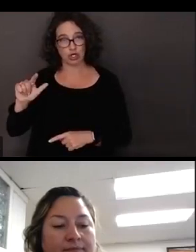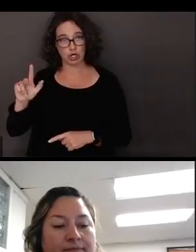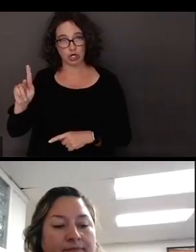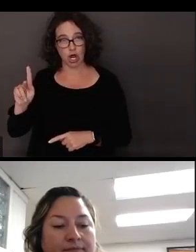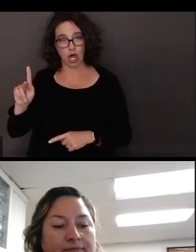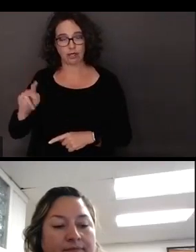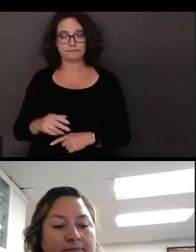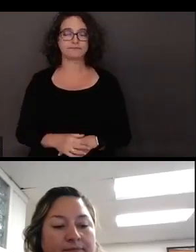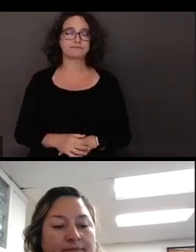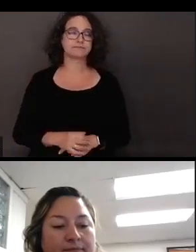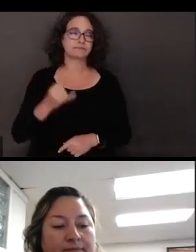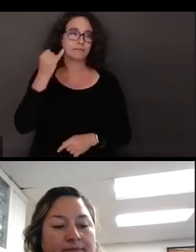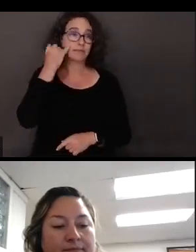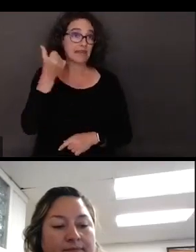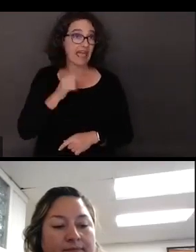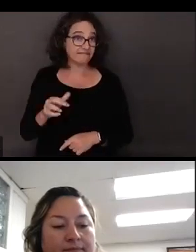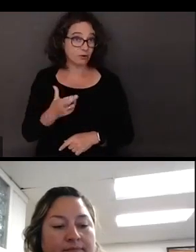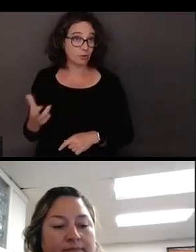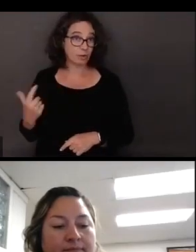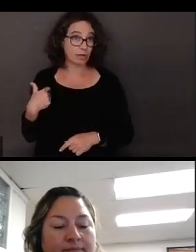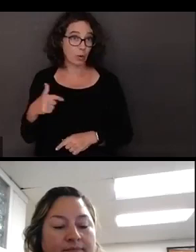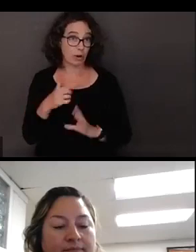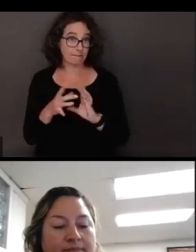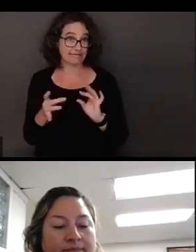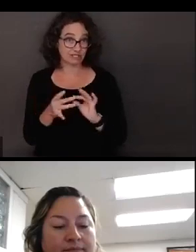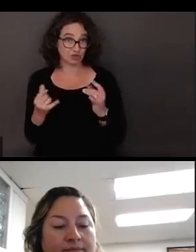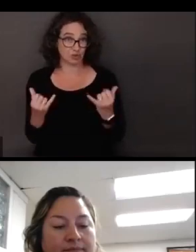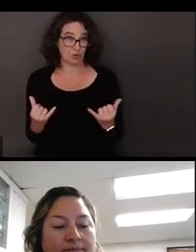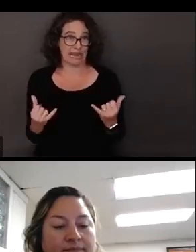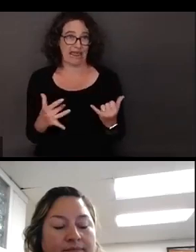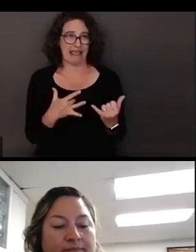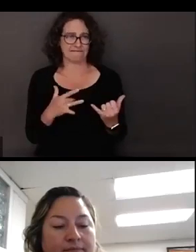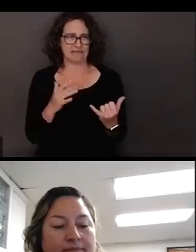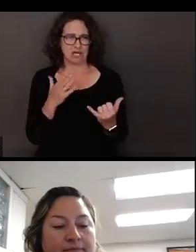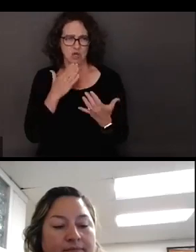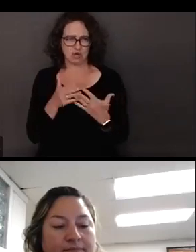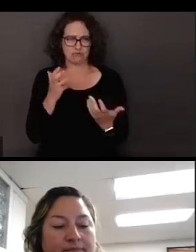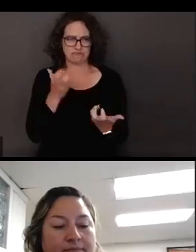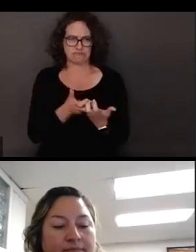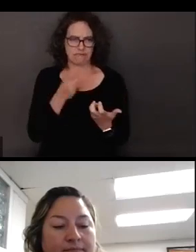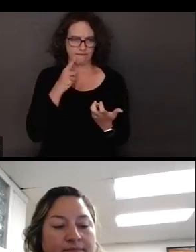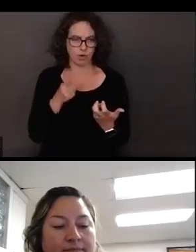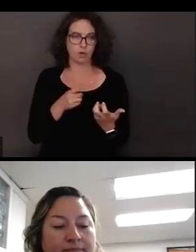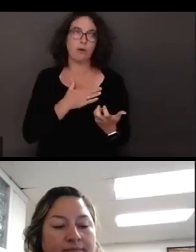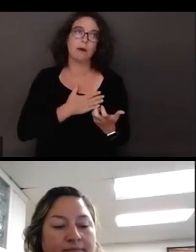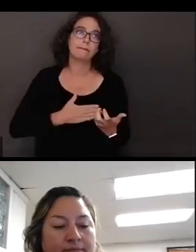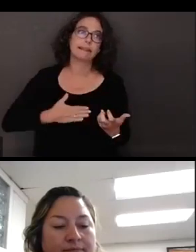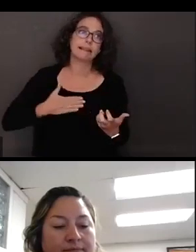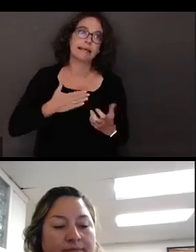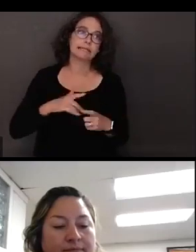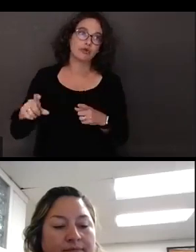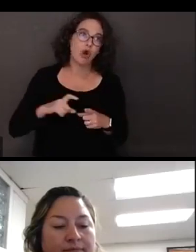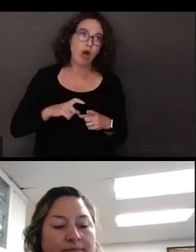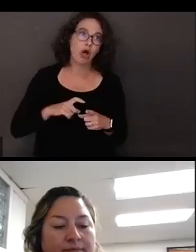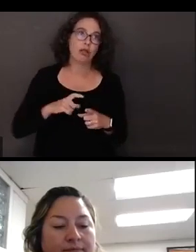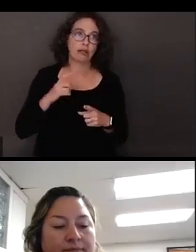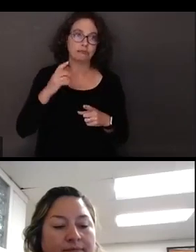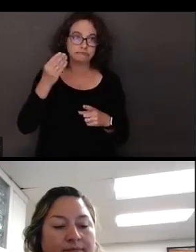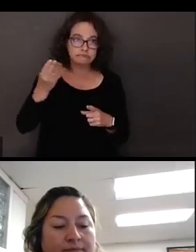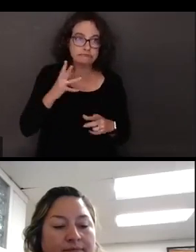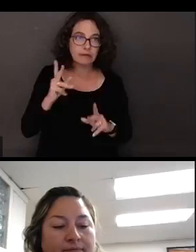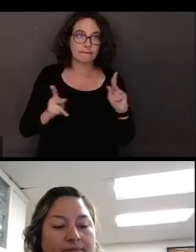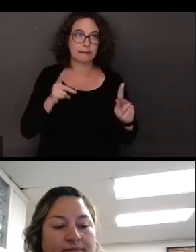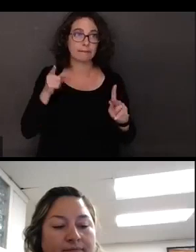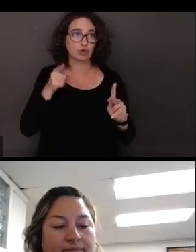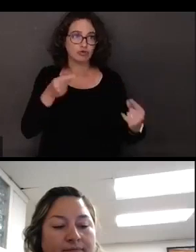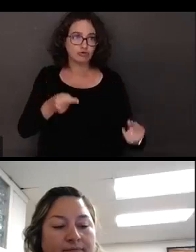resources we've mentioned today, they seem like the right ones for you, please call and let people know that you're struggling and seek